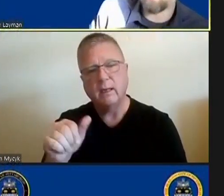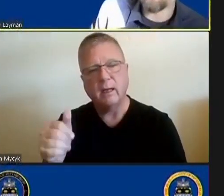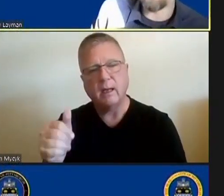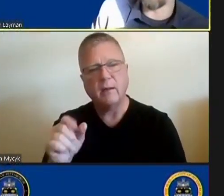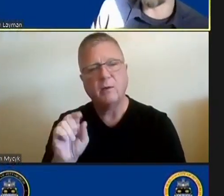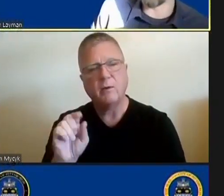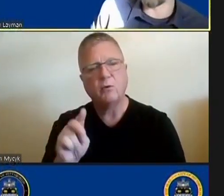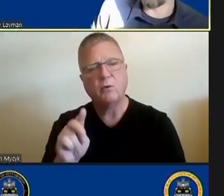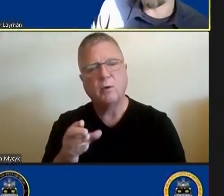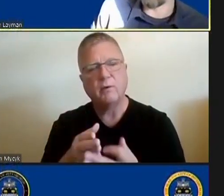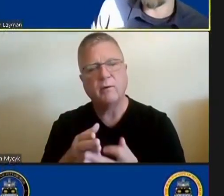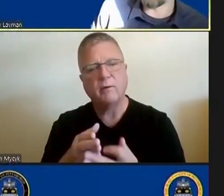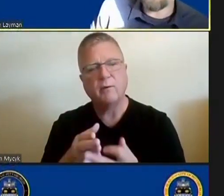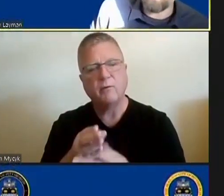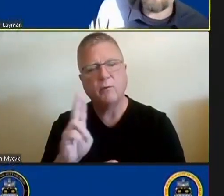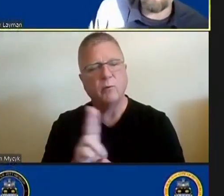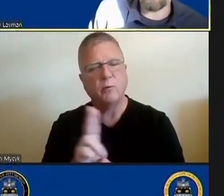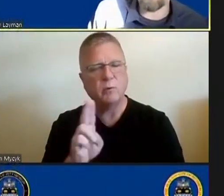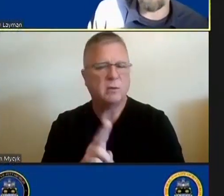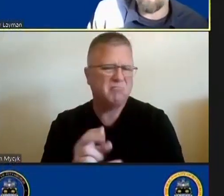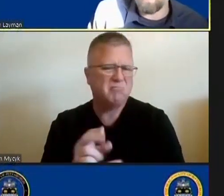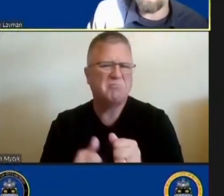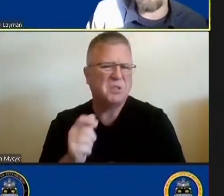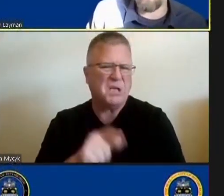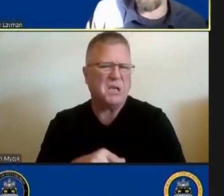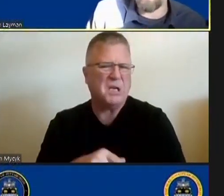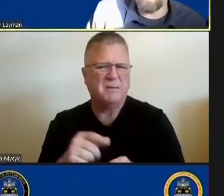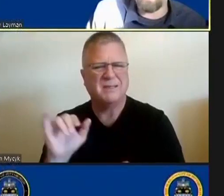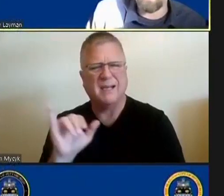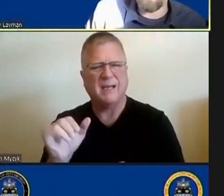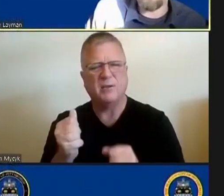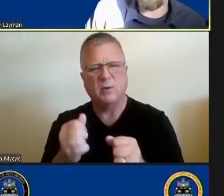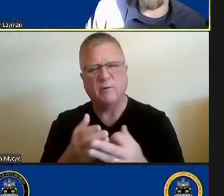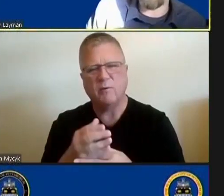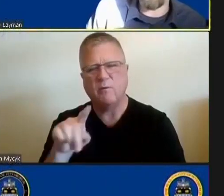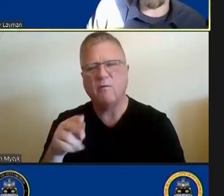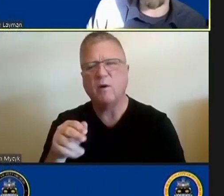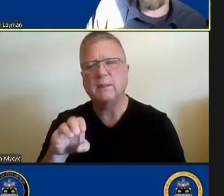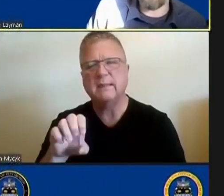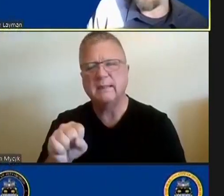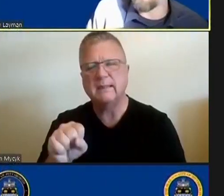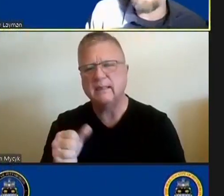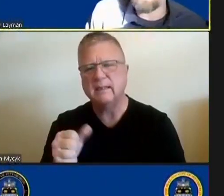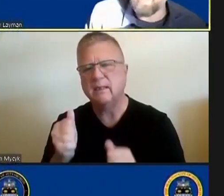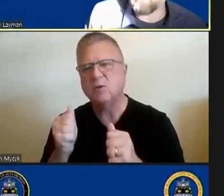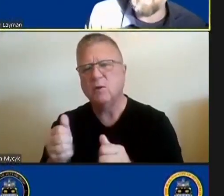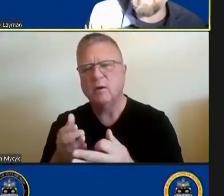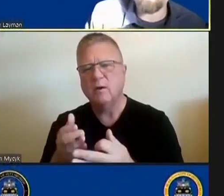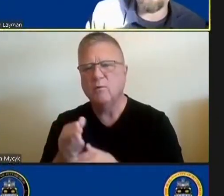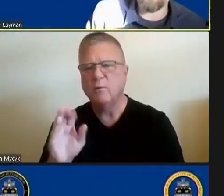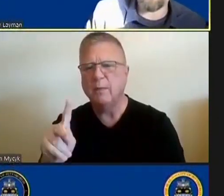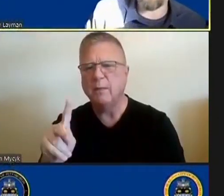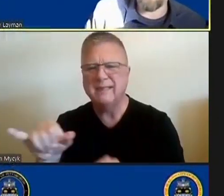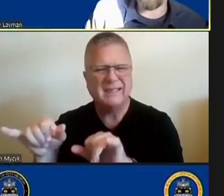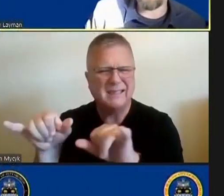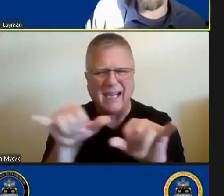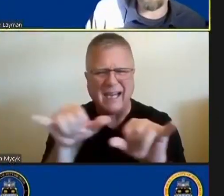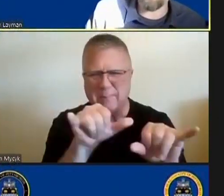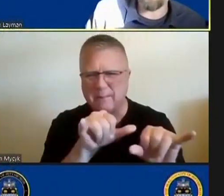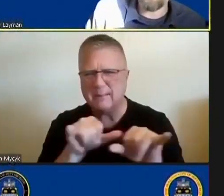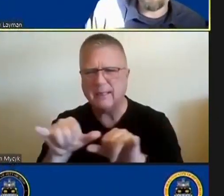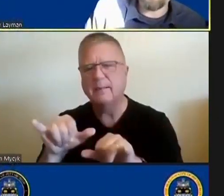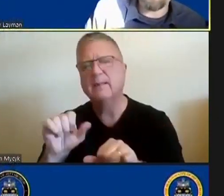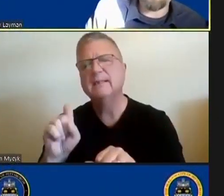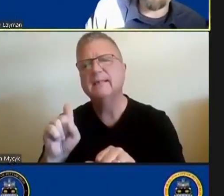uses, so this is typically drive-through pharmacies and drive-through banks, have the same standards as the drive-through restaurants.